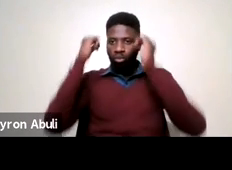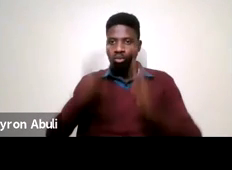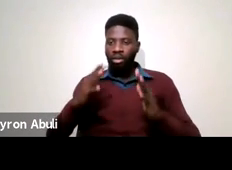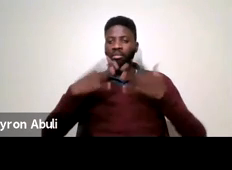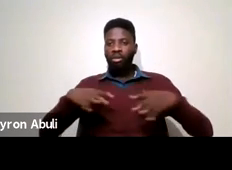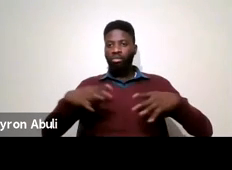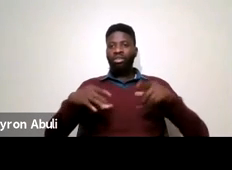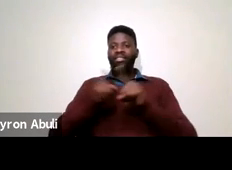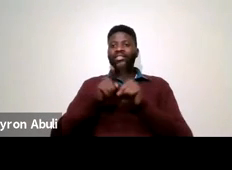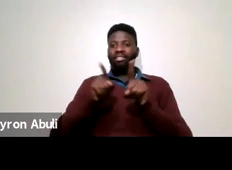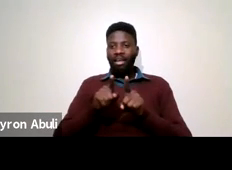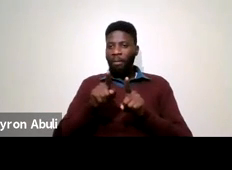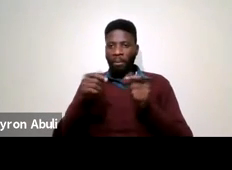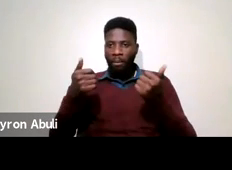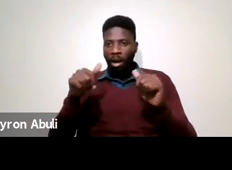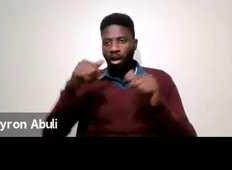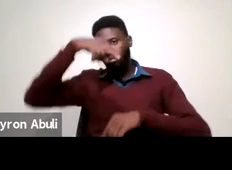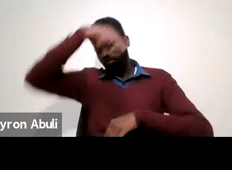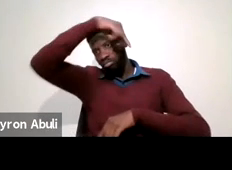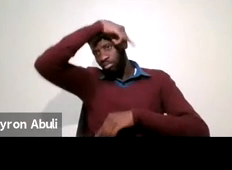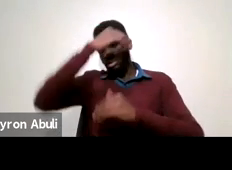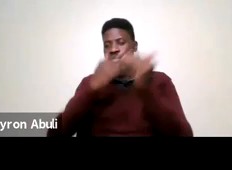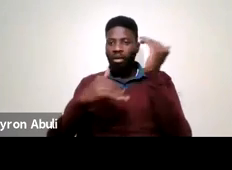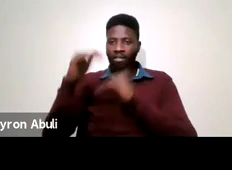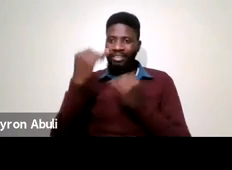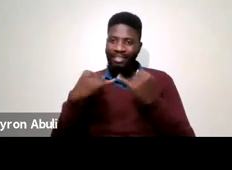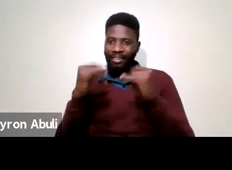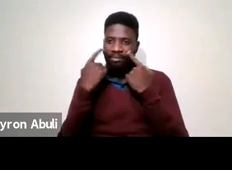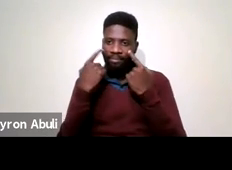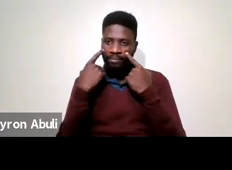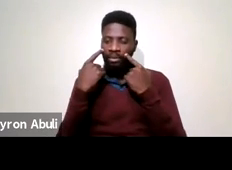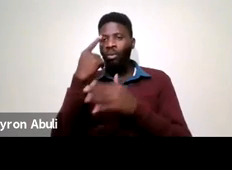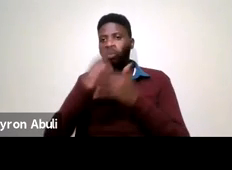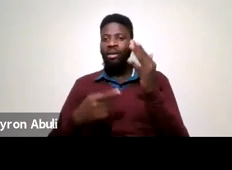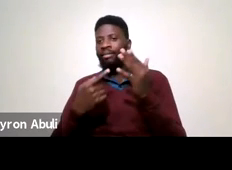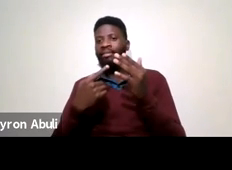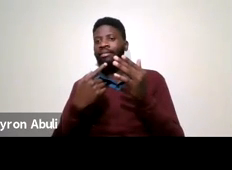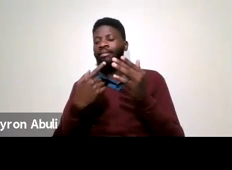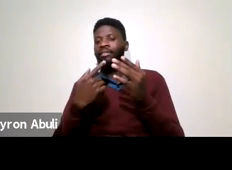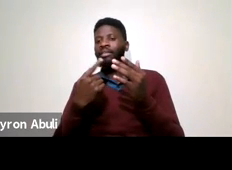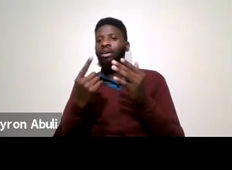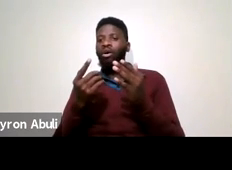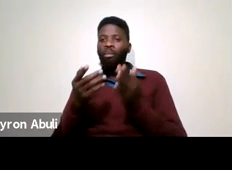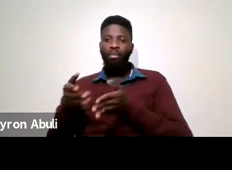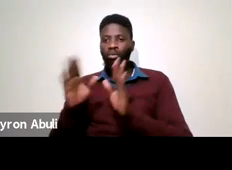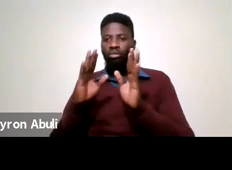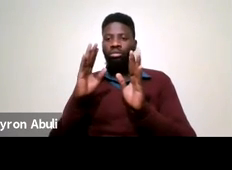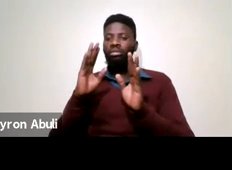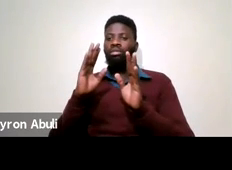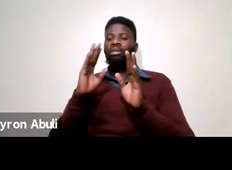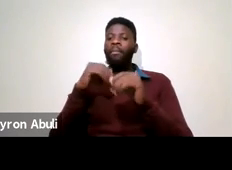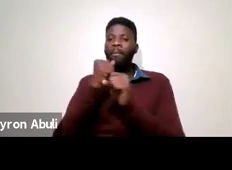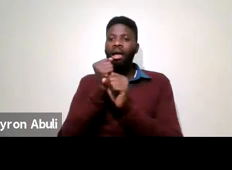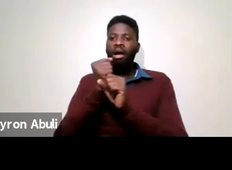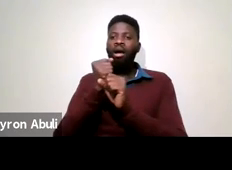from the university, to figure out what kind of goal setting opportunities that we have and where are they, how do we do that,